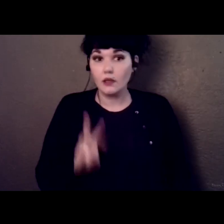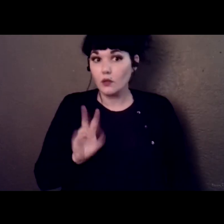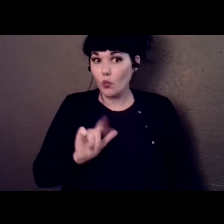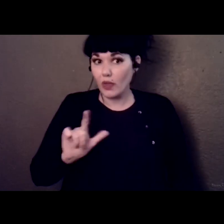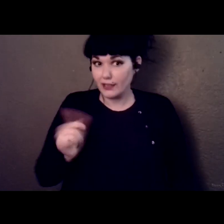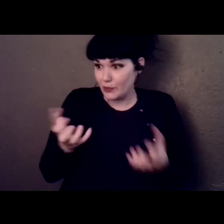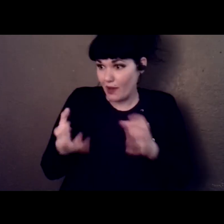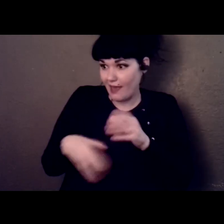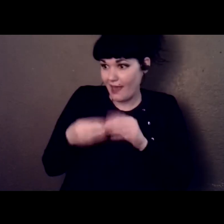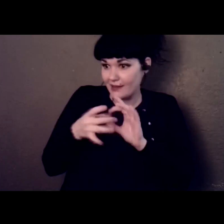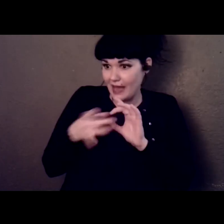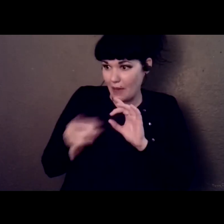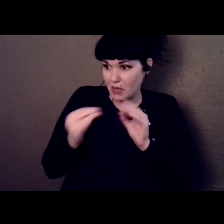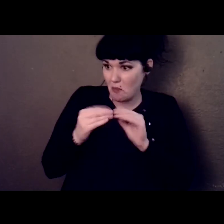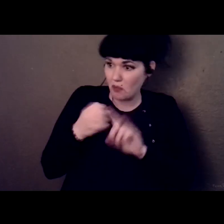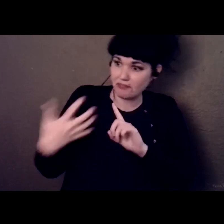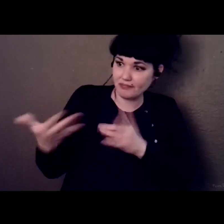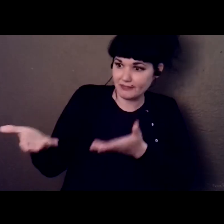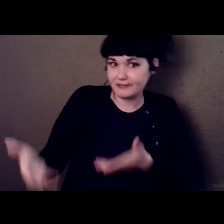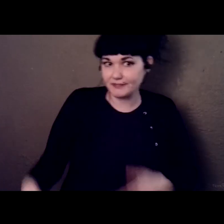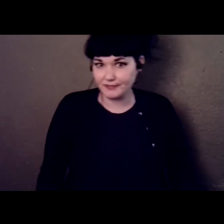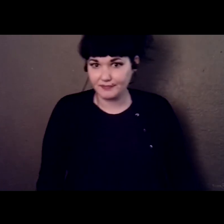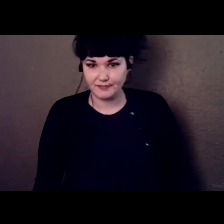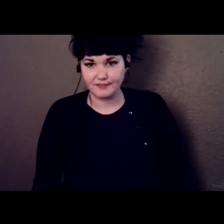that, please feel free to.